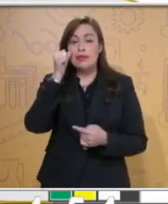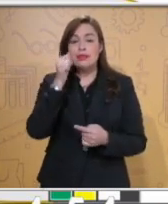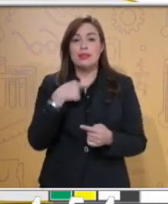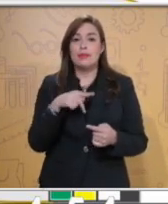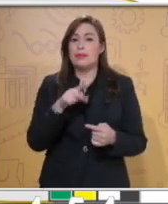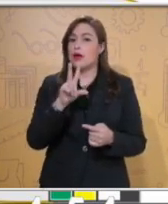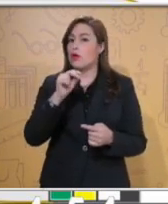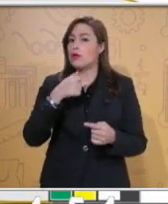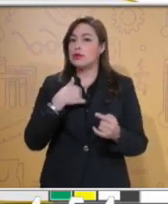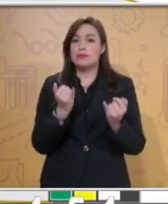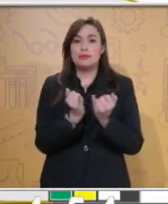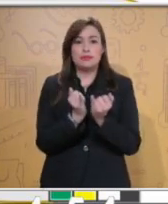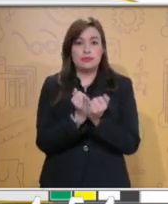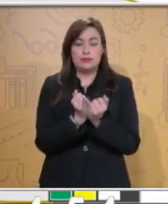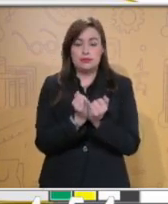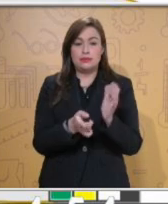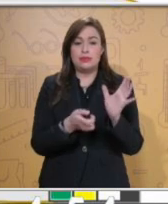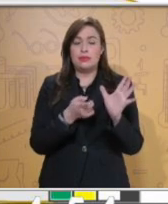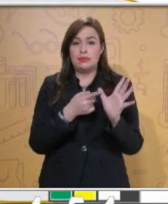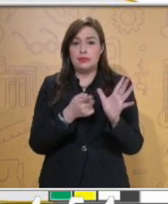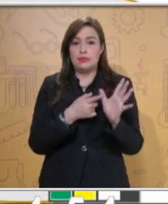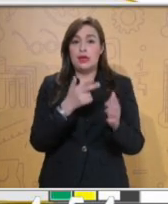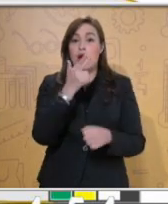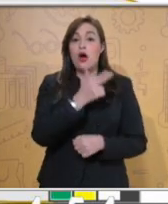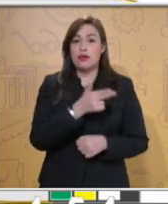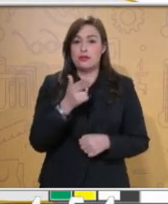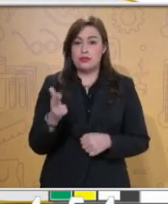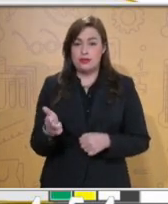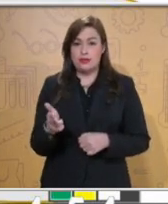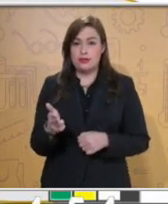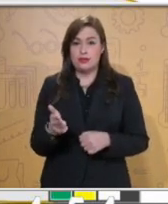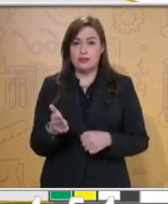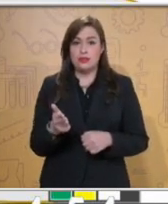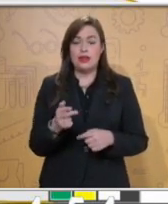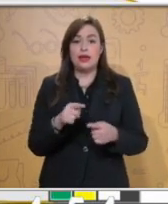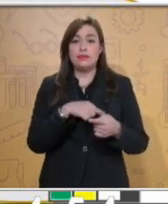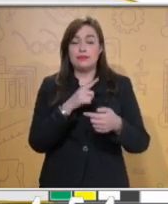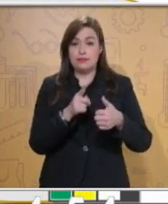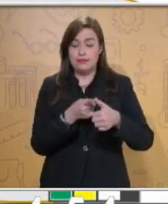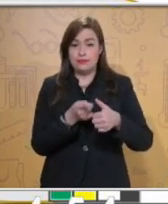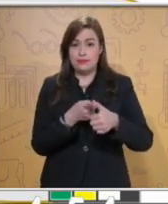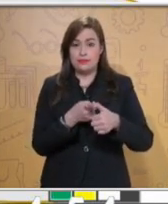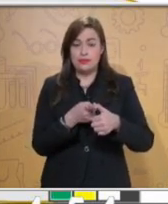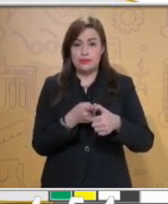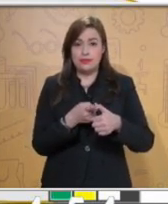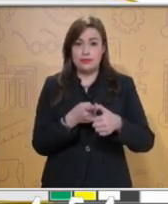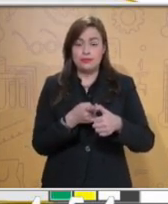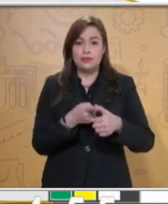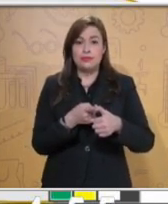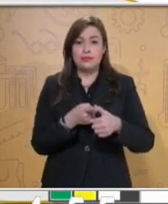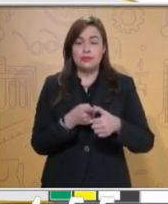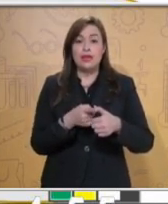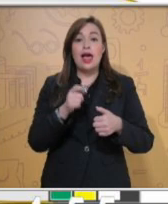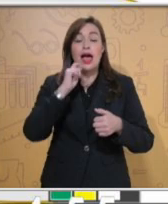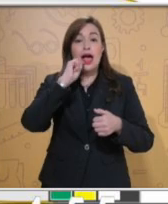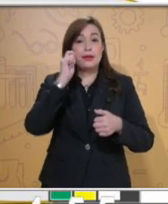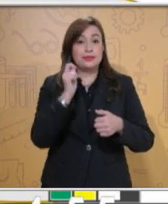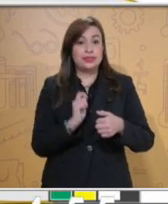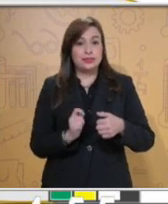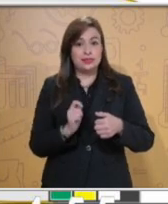same. Then we have honesty. We have humility, peace,